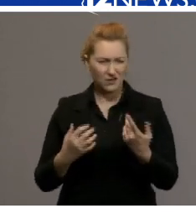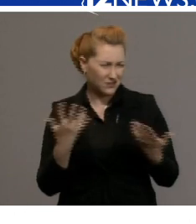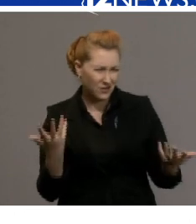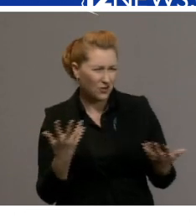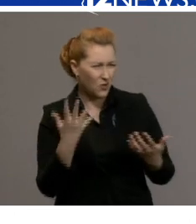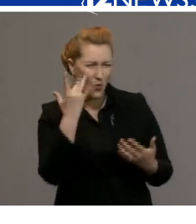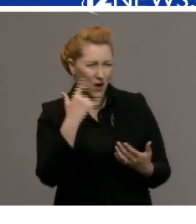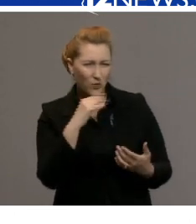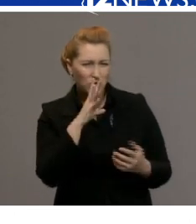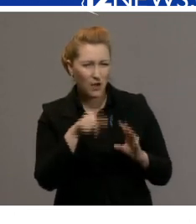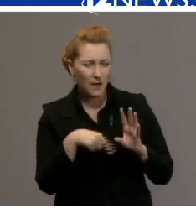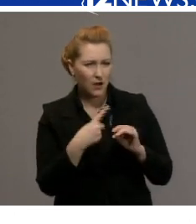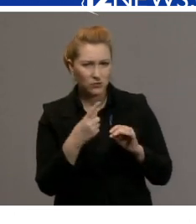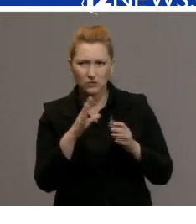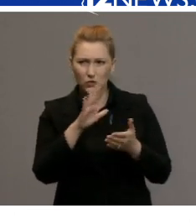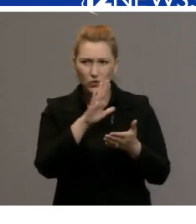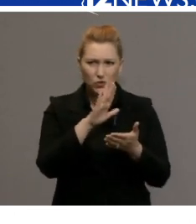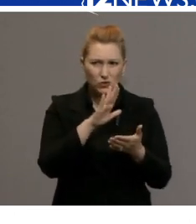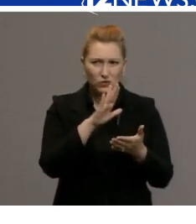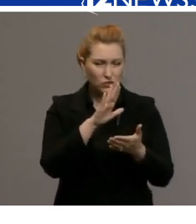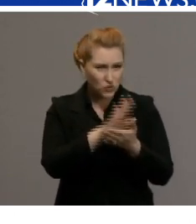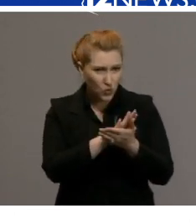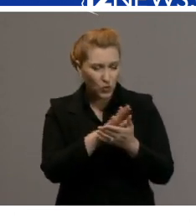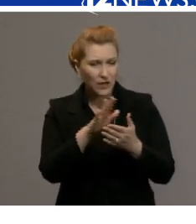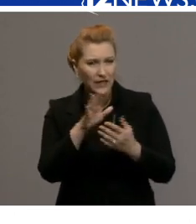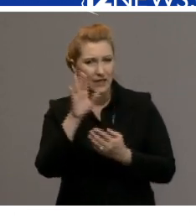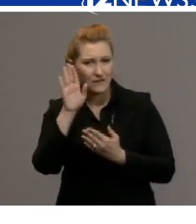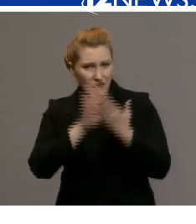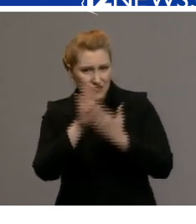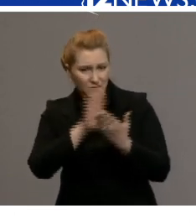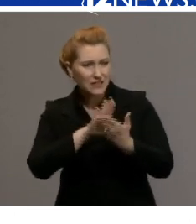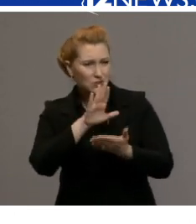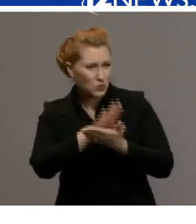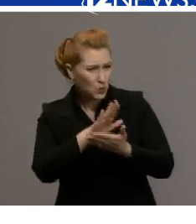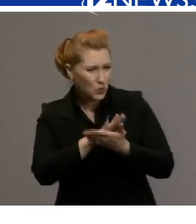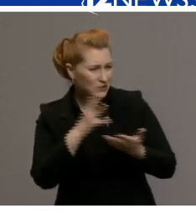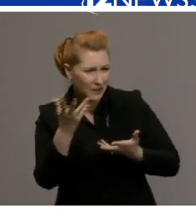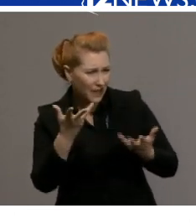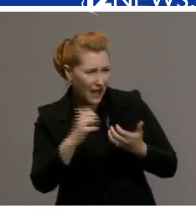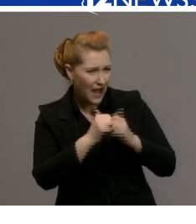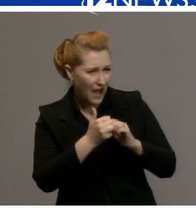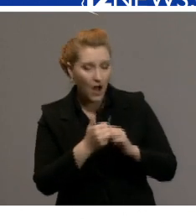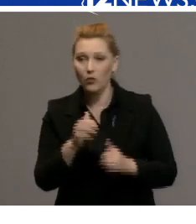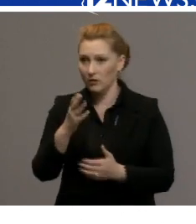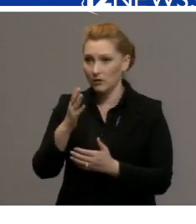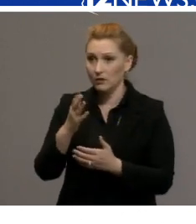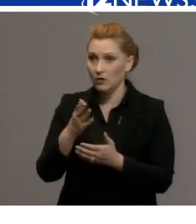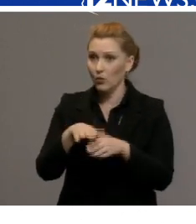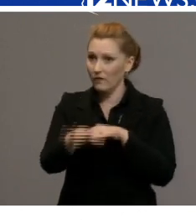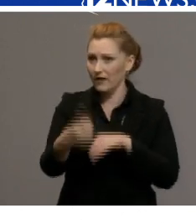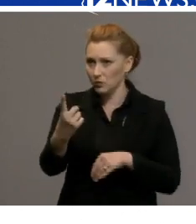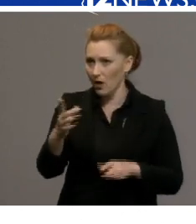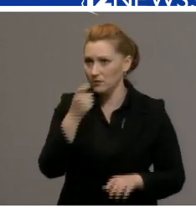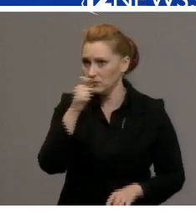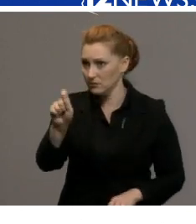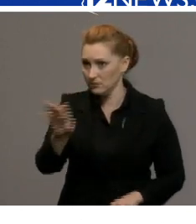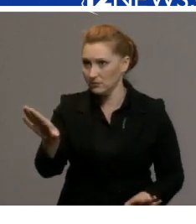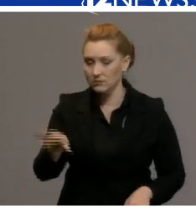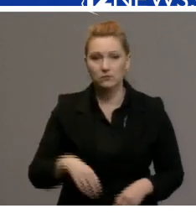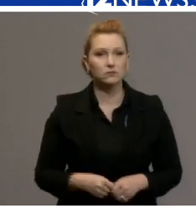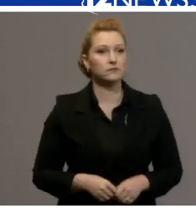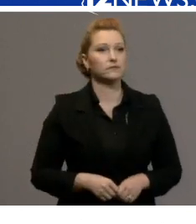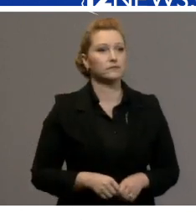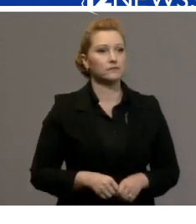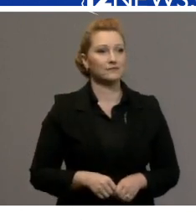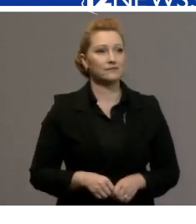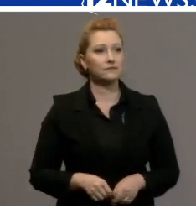schools in person then? We're in phase 1. So schools in person? Go ahead, Billy. Okay, just real quick on schools,